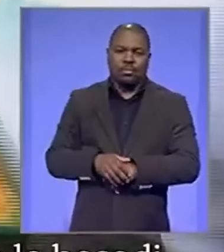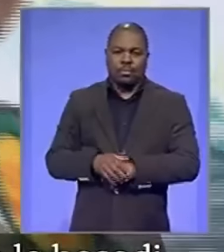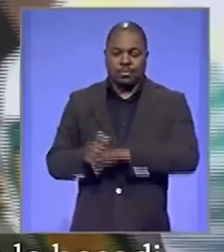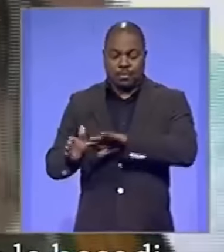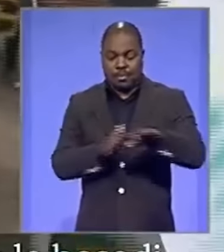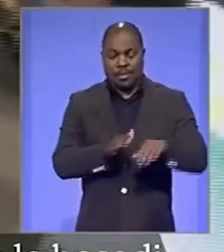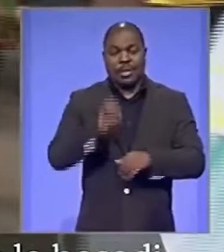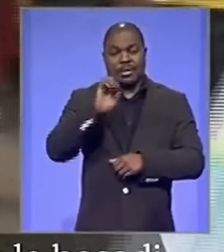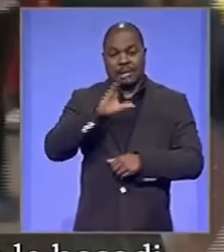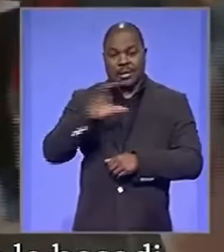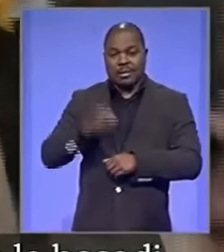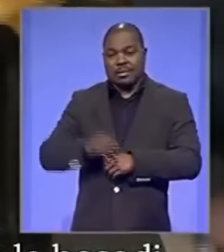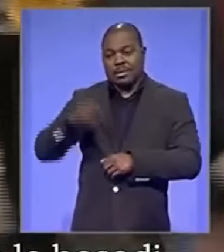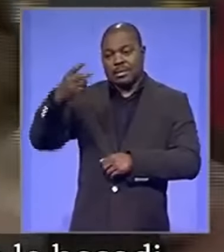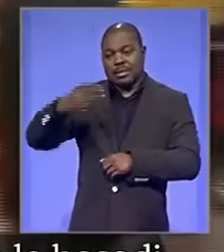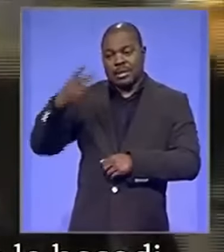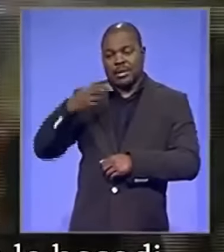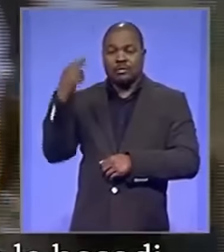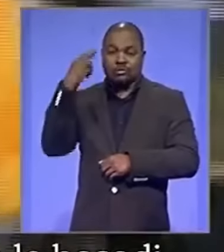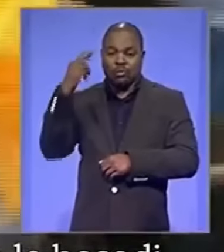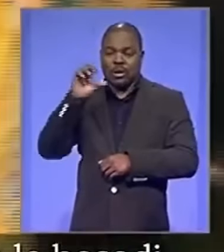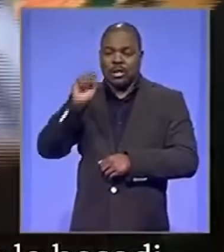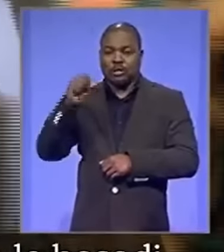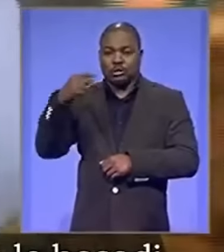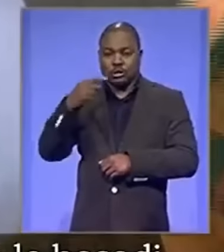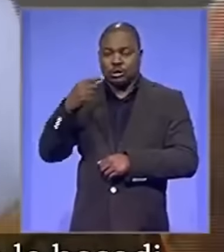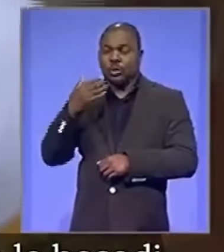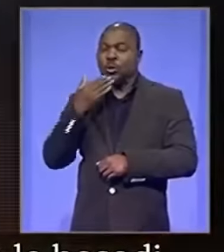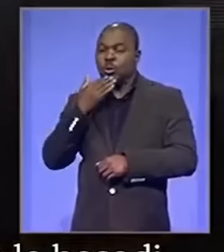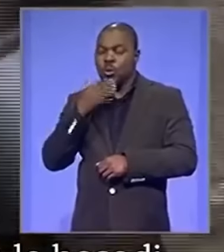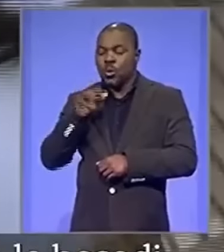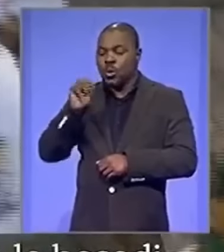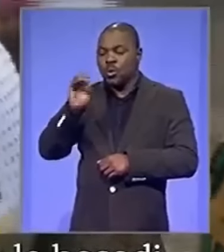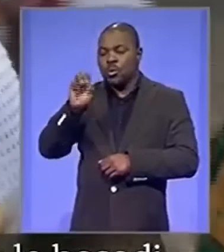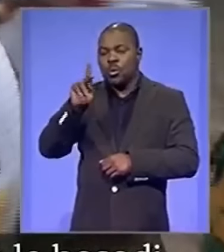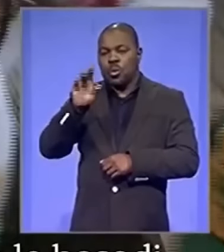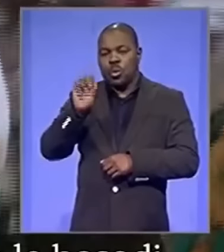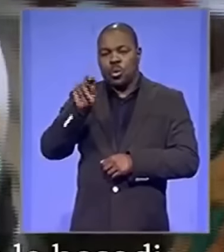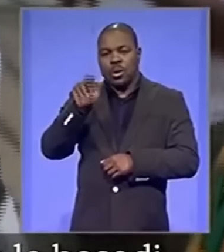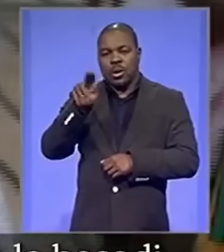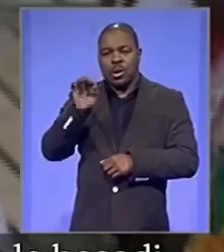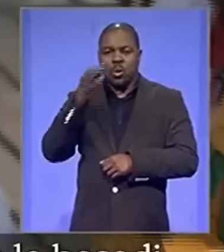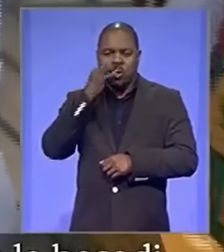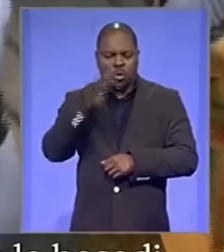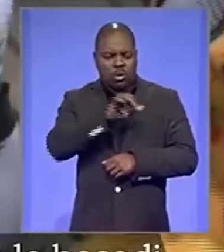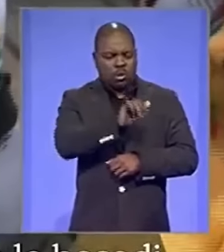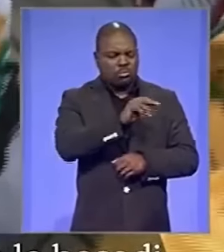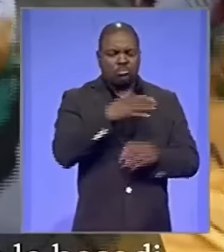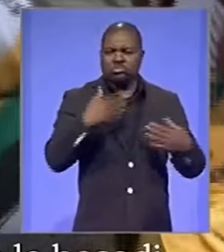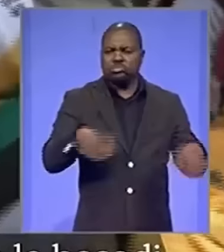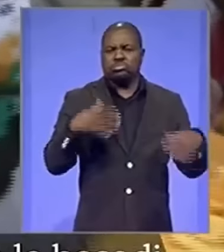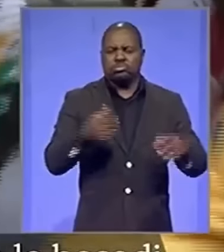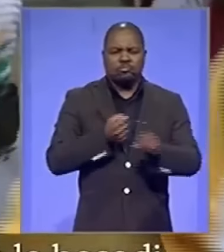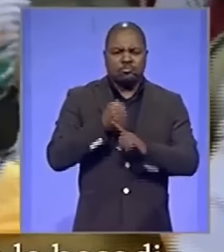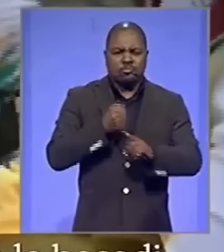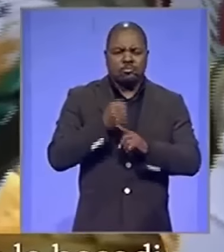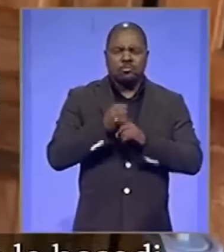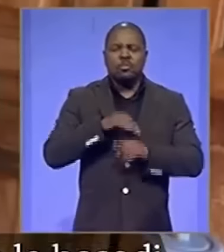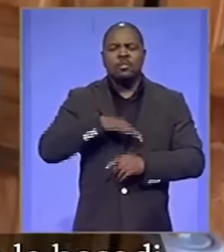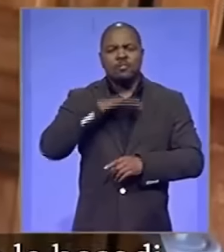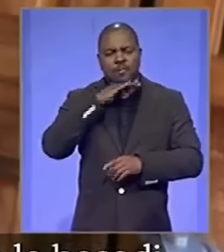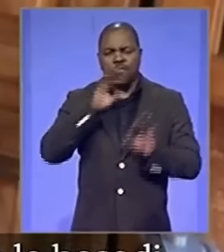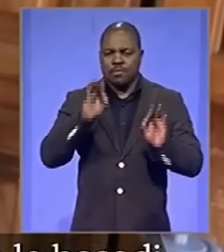mongwaledi kakaretse wa bobedi wa mogatlo Nomvula Mokonyane o re mogatlo o dirile go tletse seatla go thopa dikgetho. Ge a bolela lesolong la go tsena ntlo ka